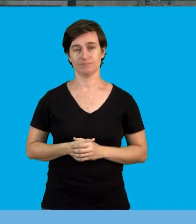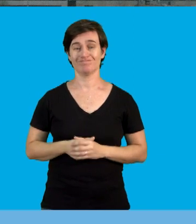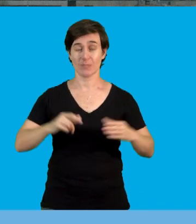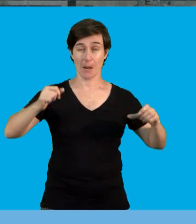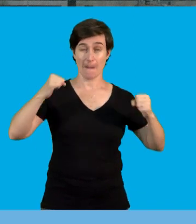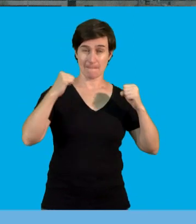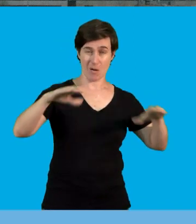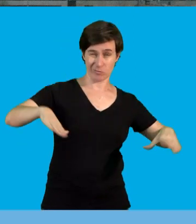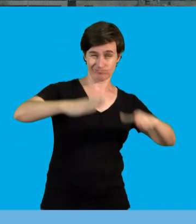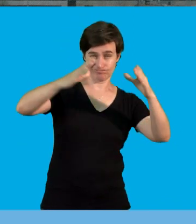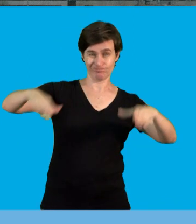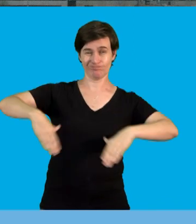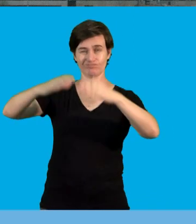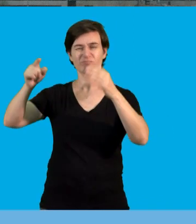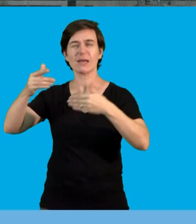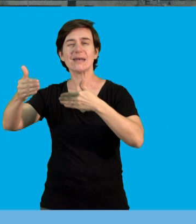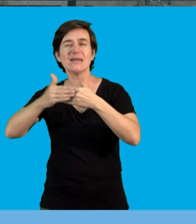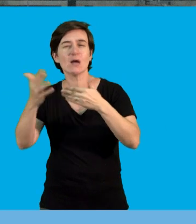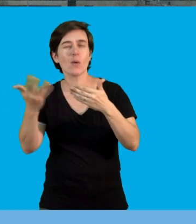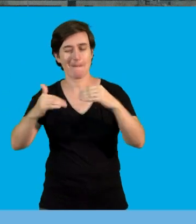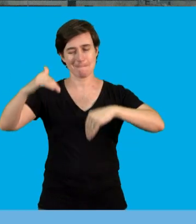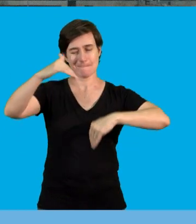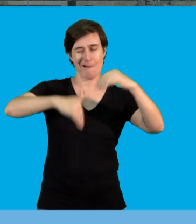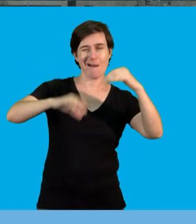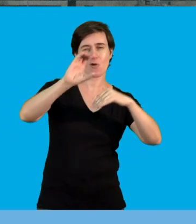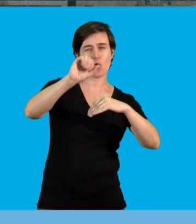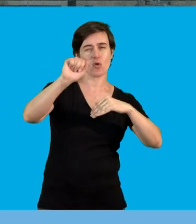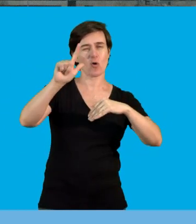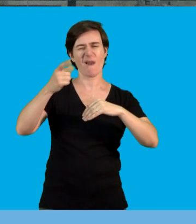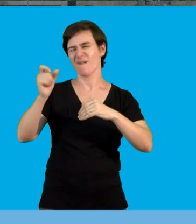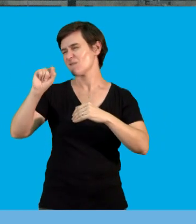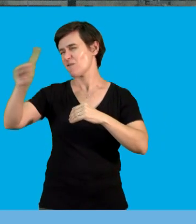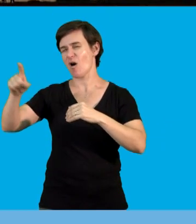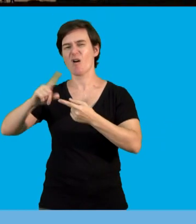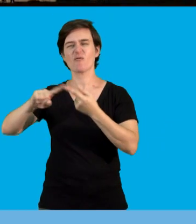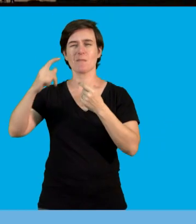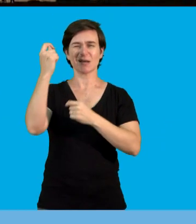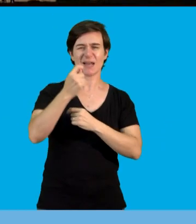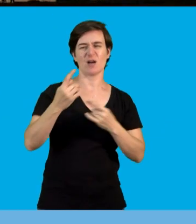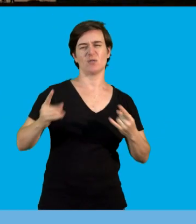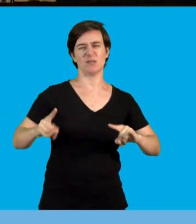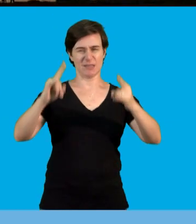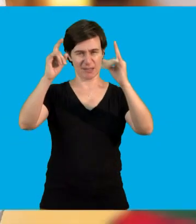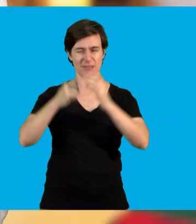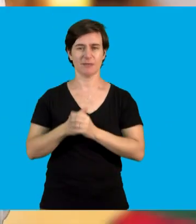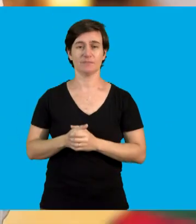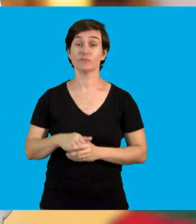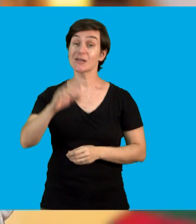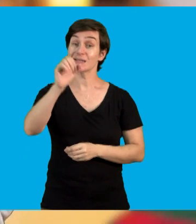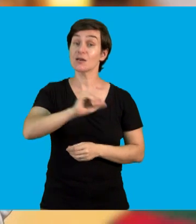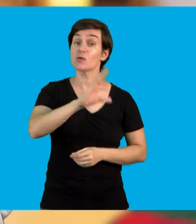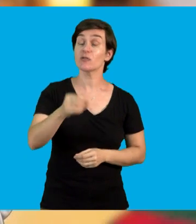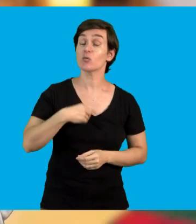So, power stations are usually located near coal mines, away from towns and cities. Remember, because in South Africa we mainly